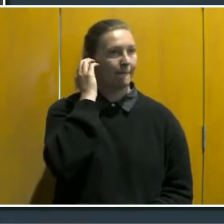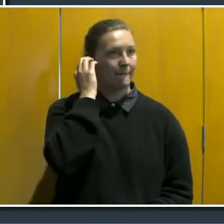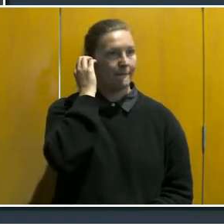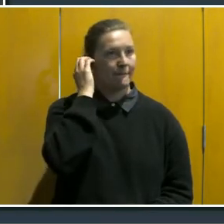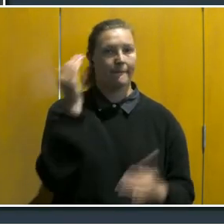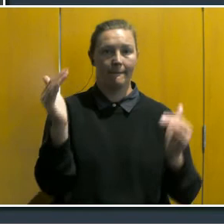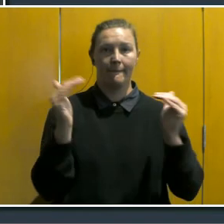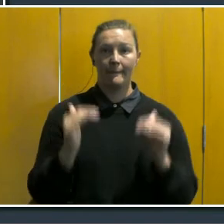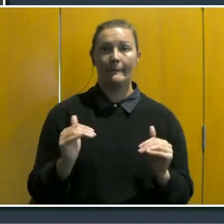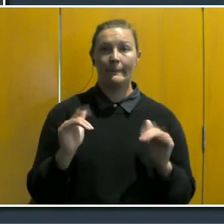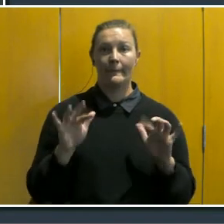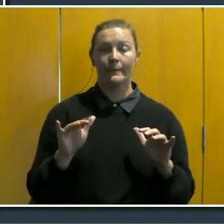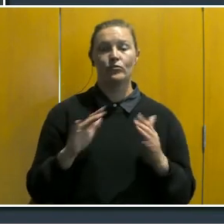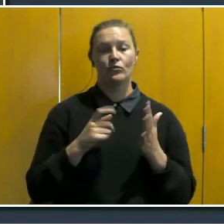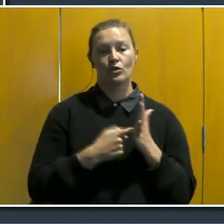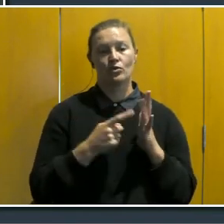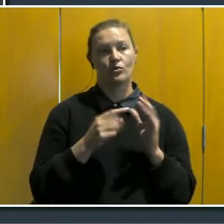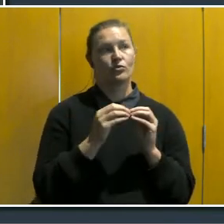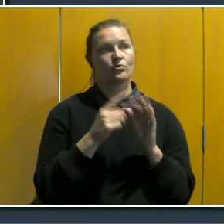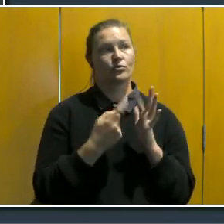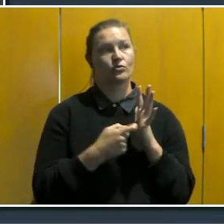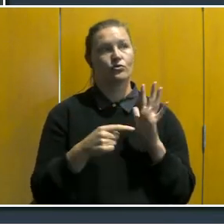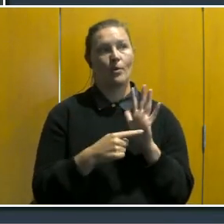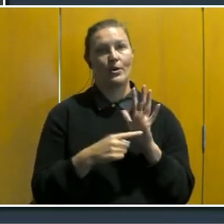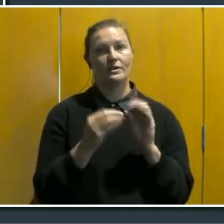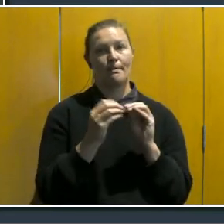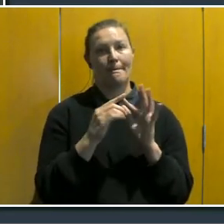And next we have Robert Best.